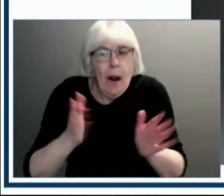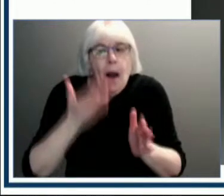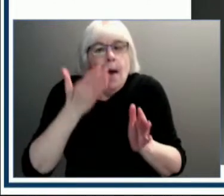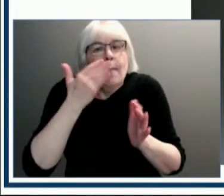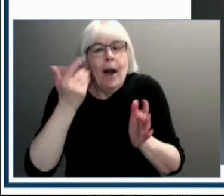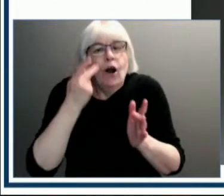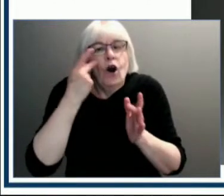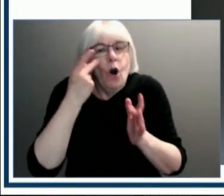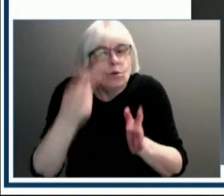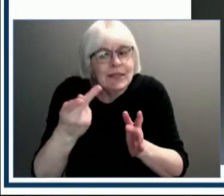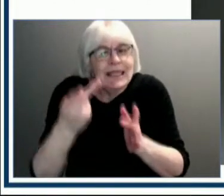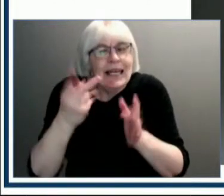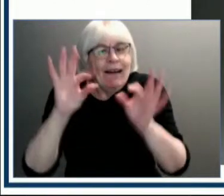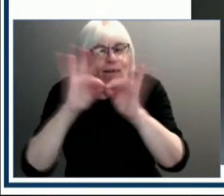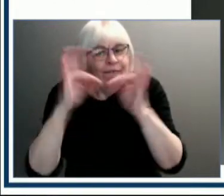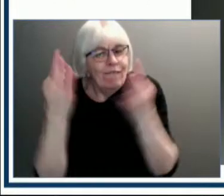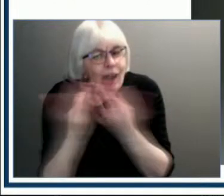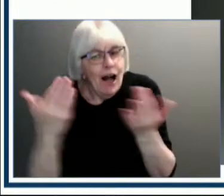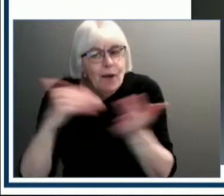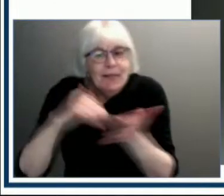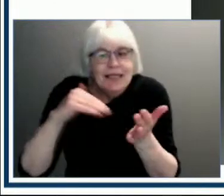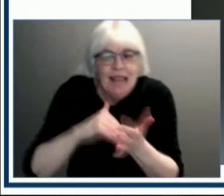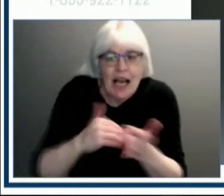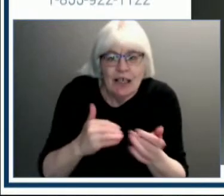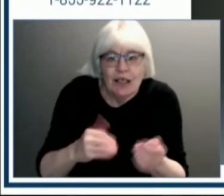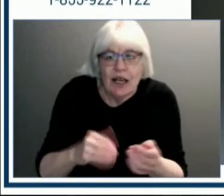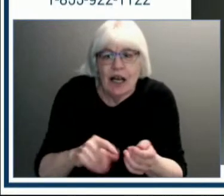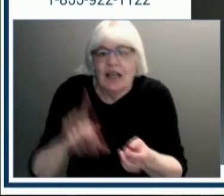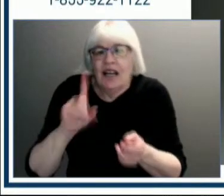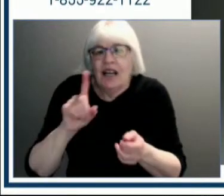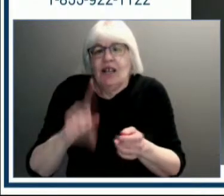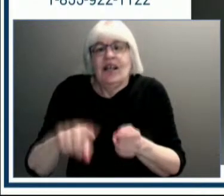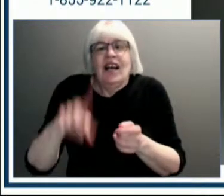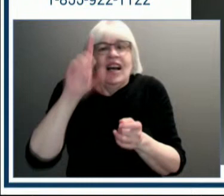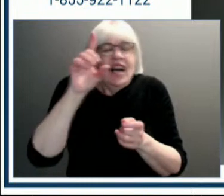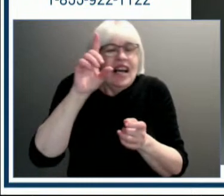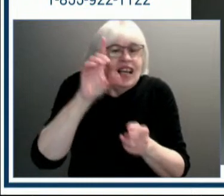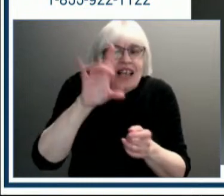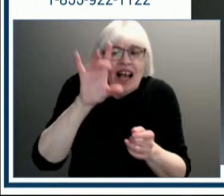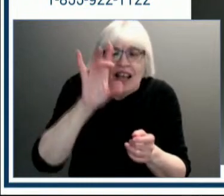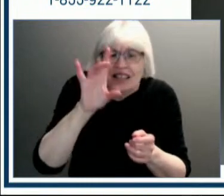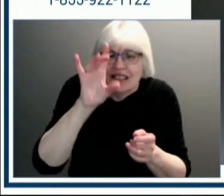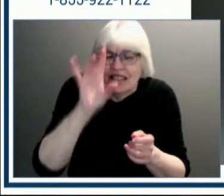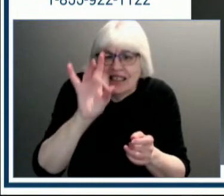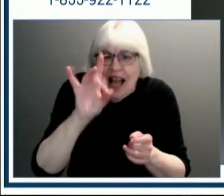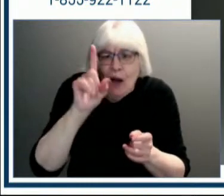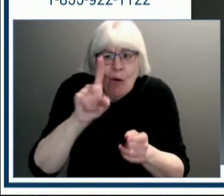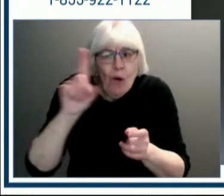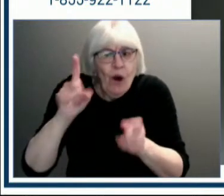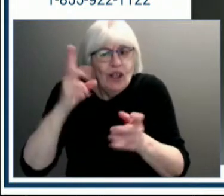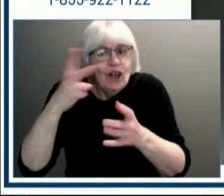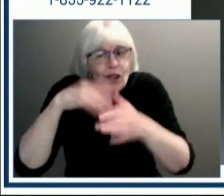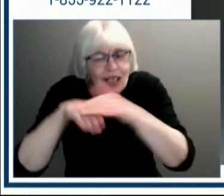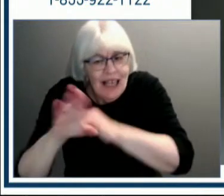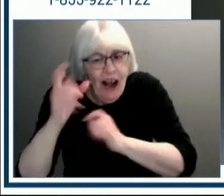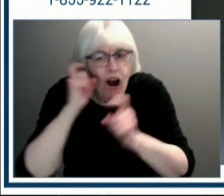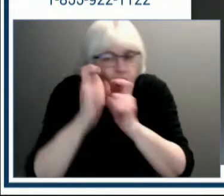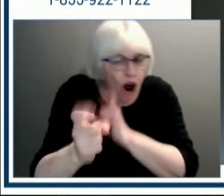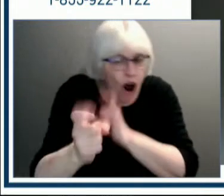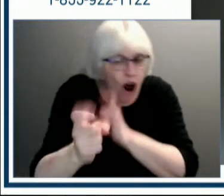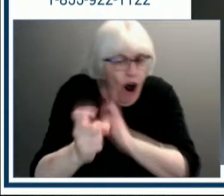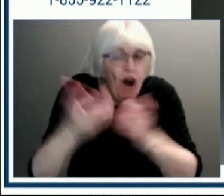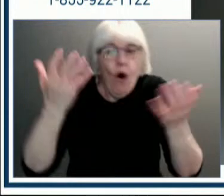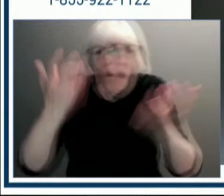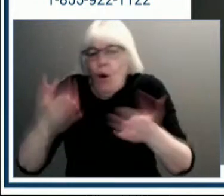the 811 telehealth line to help get direction. The reality is there's very little flex in our healthcare system